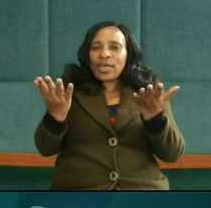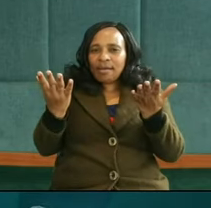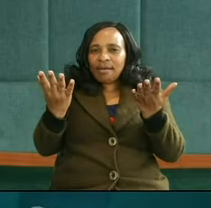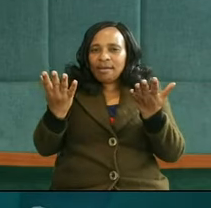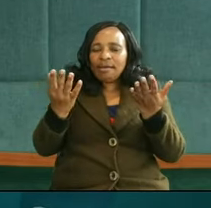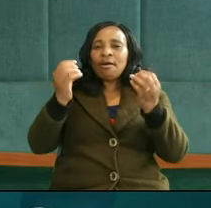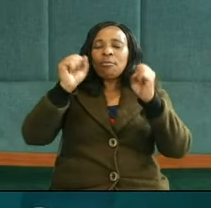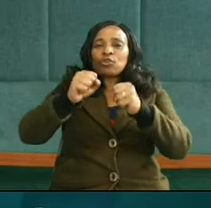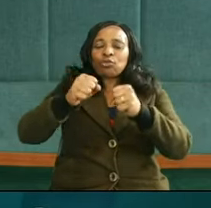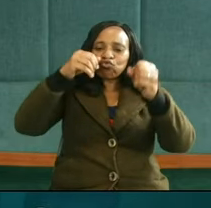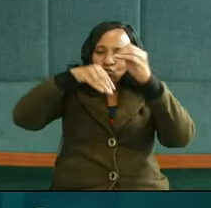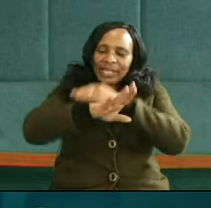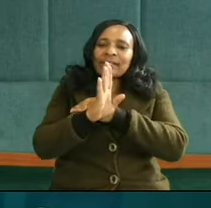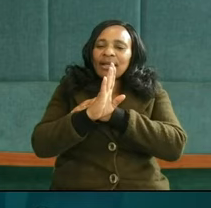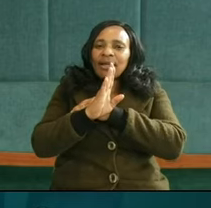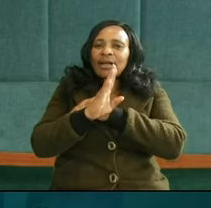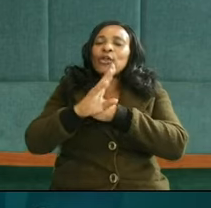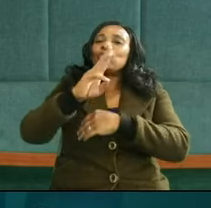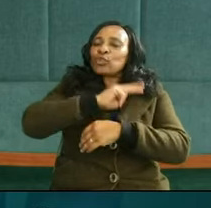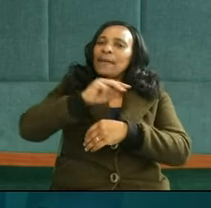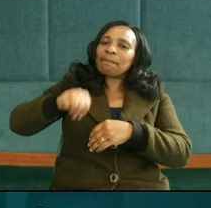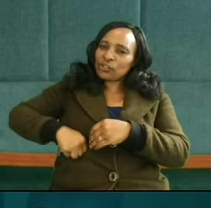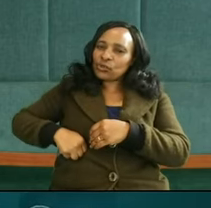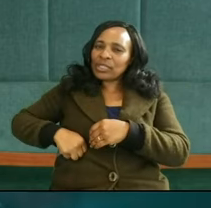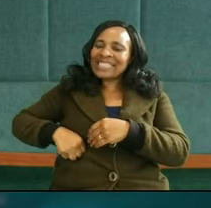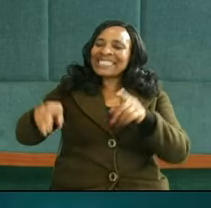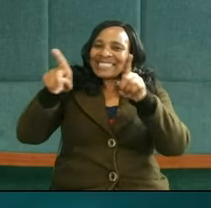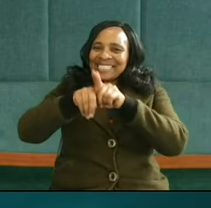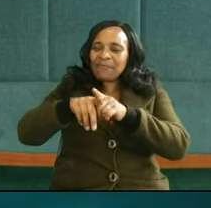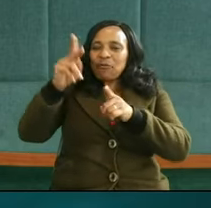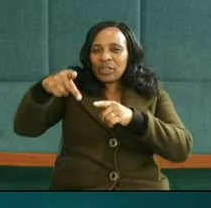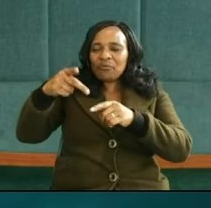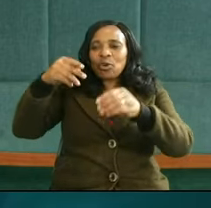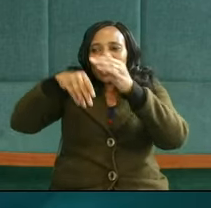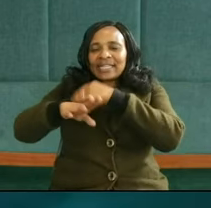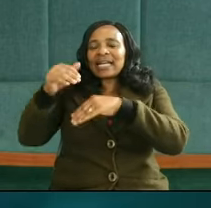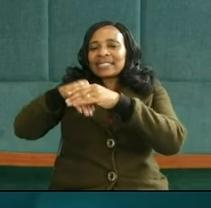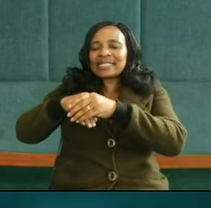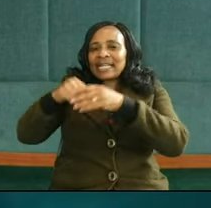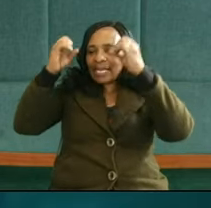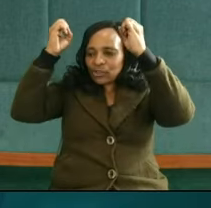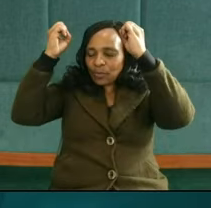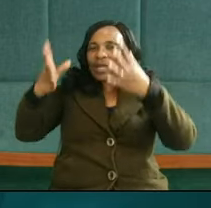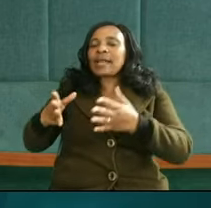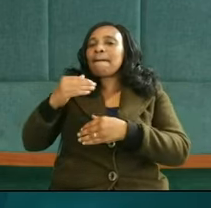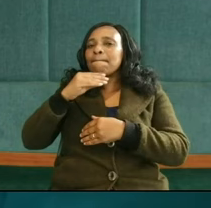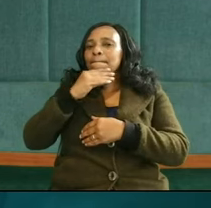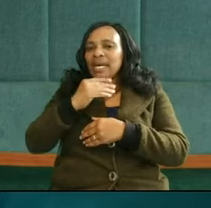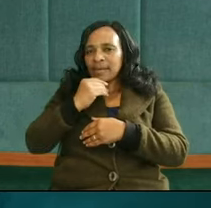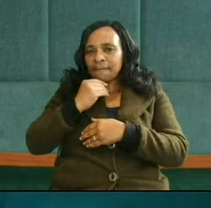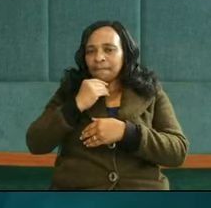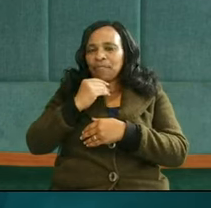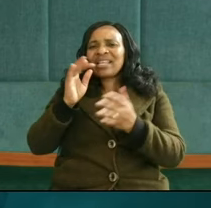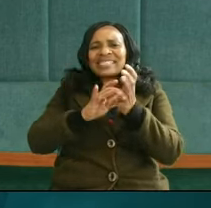Philip to get to minister to this Ethiopian eunuch. Jesus himself in the book of